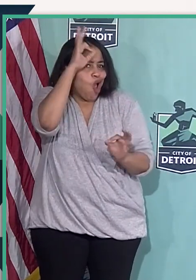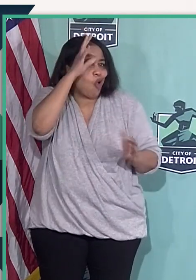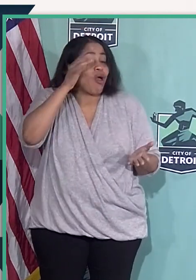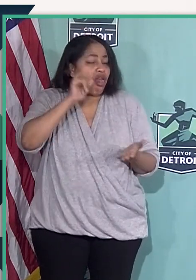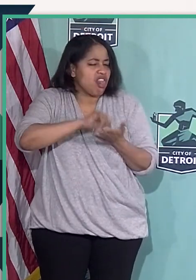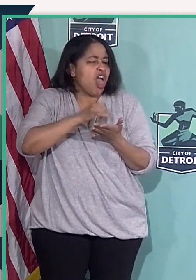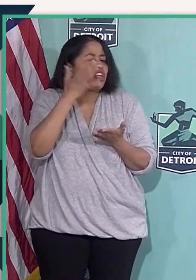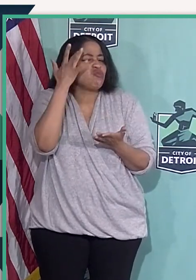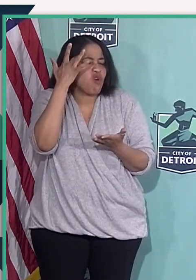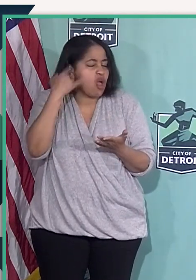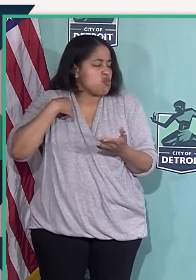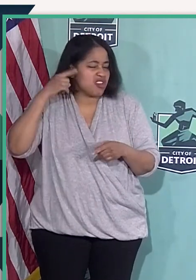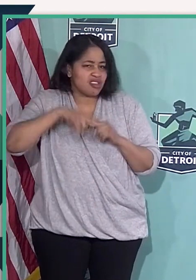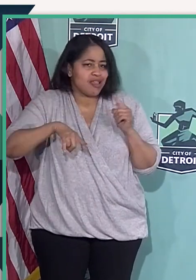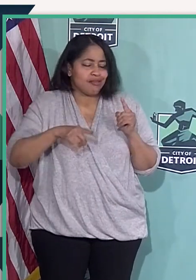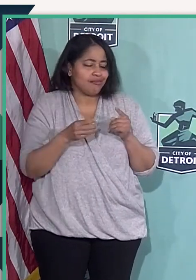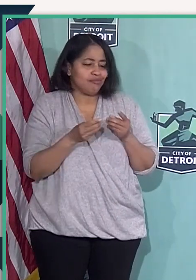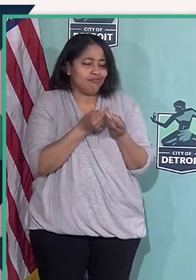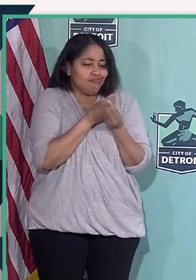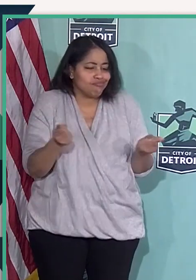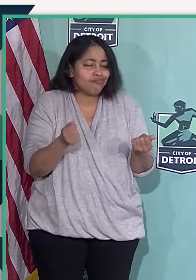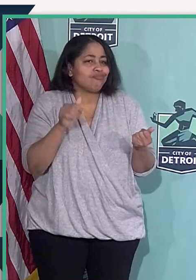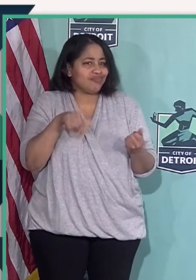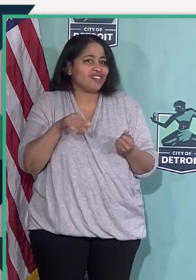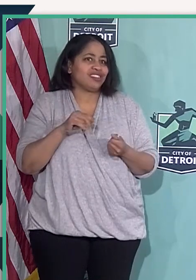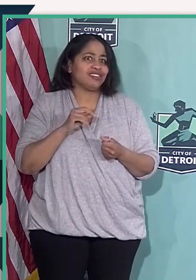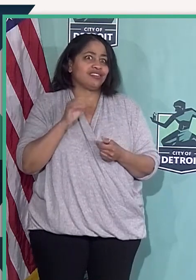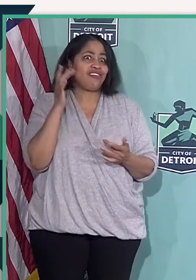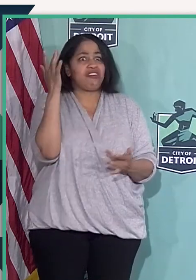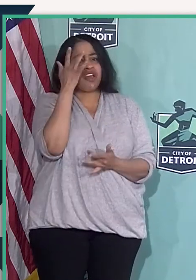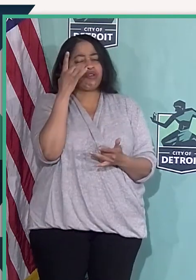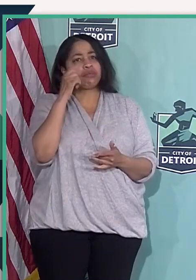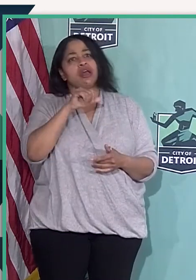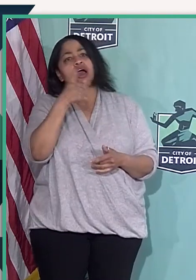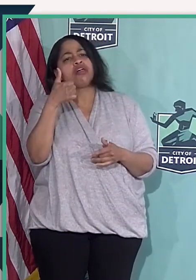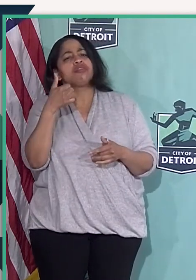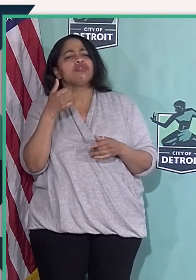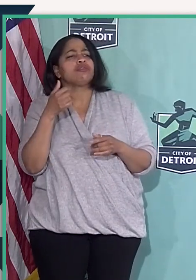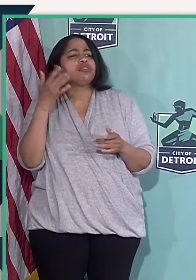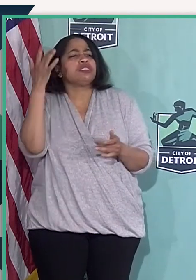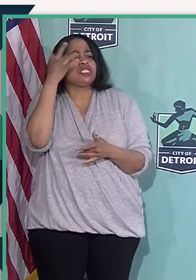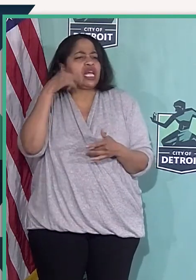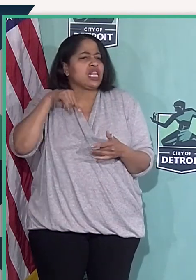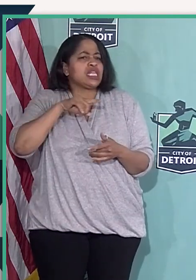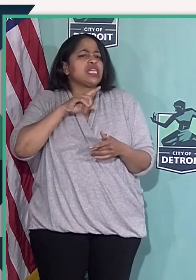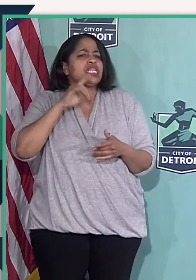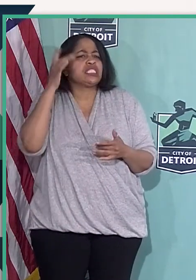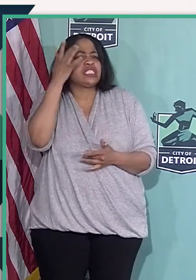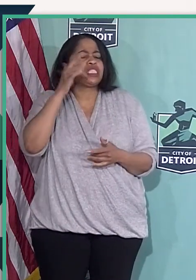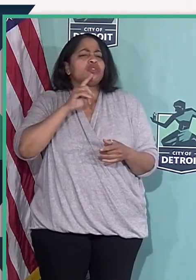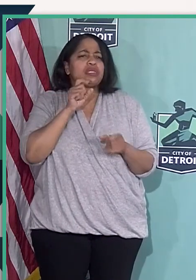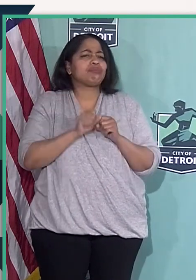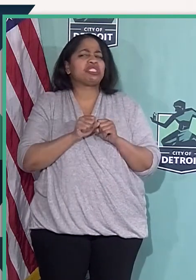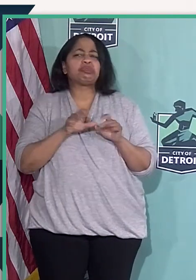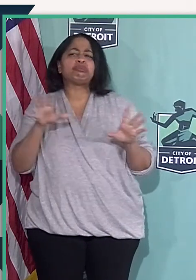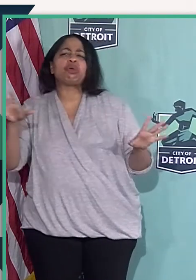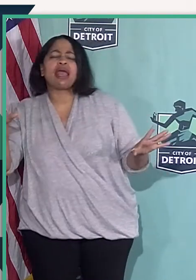this virus out, is that unlike a lot of other infectious diseases, this is being